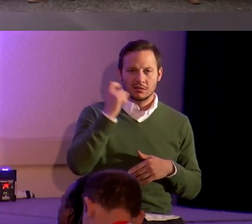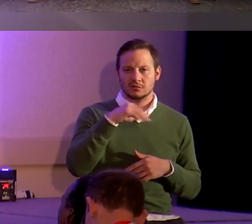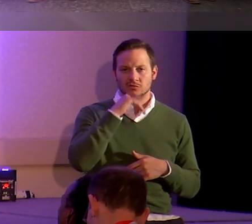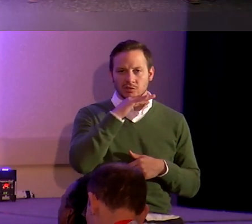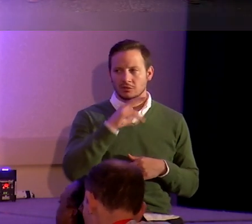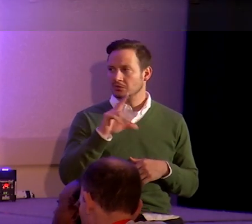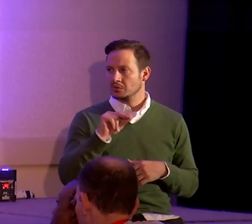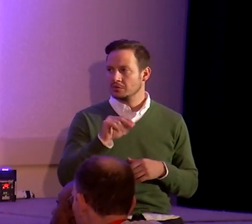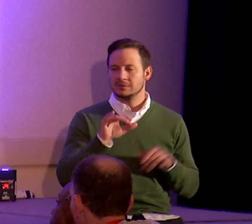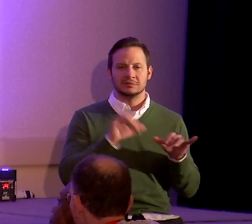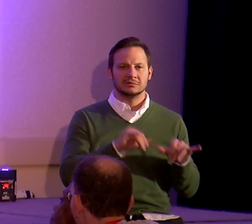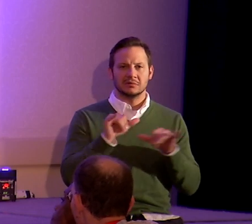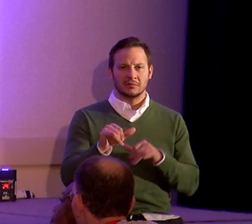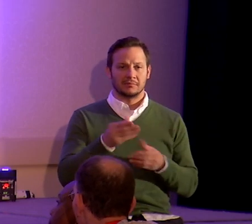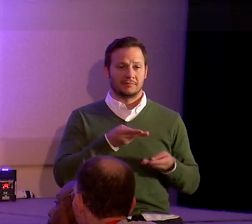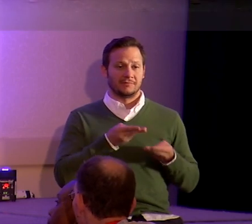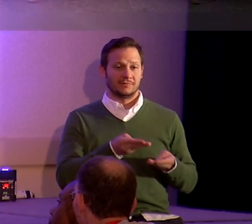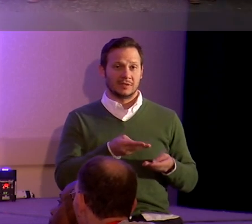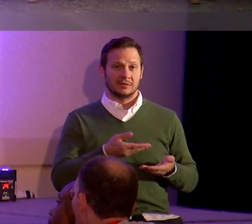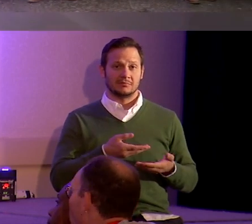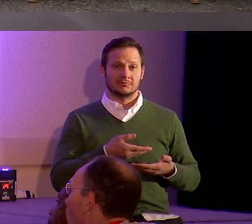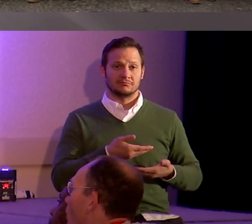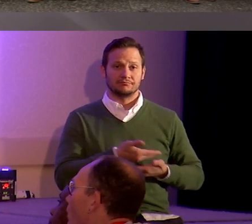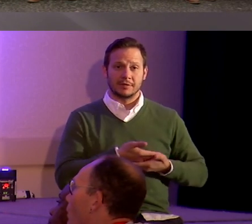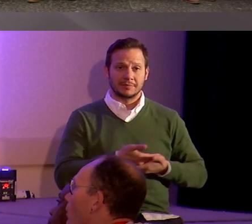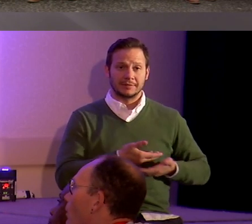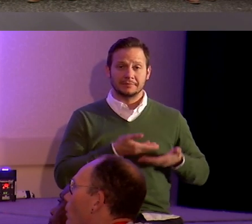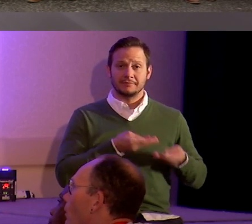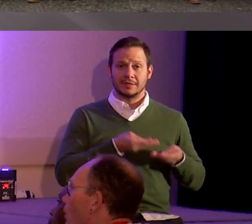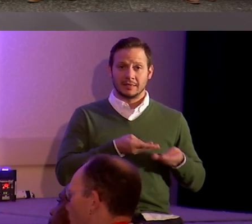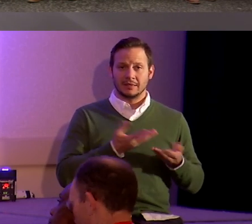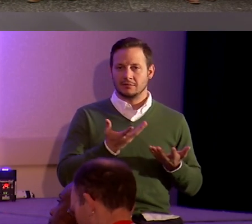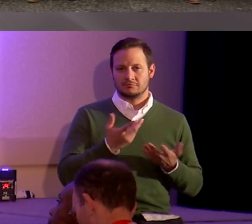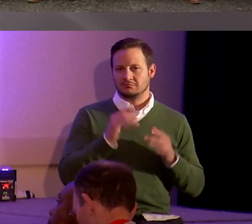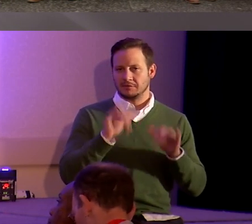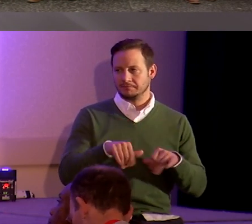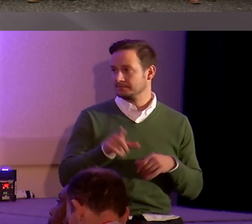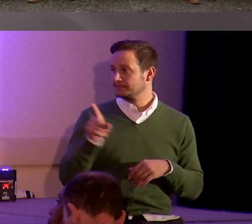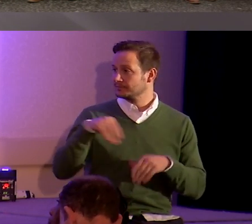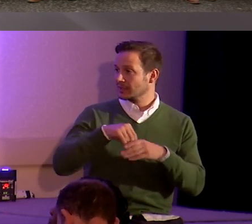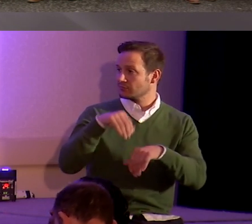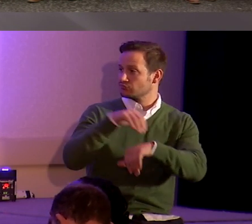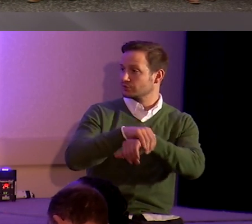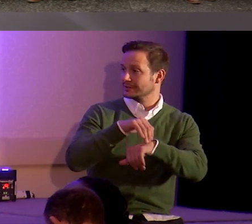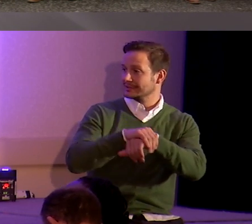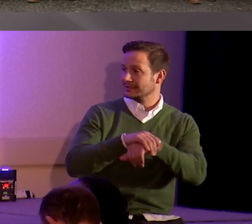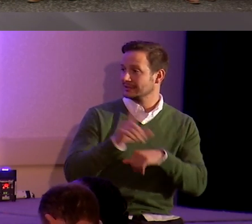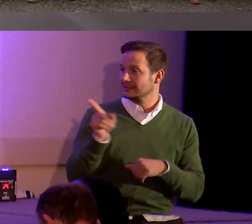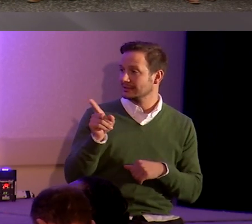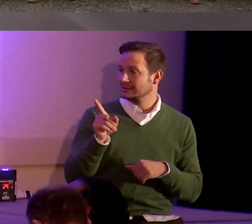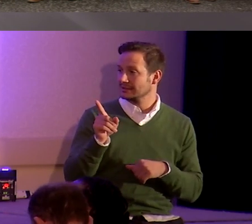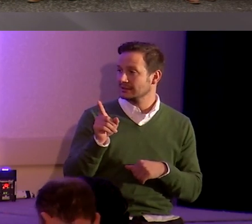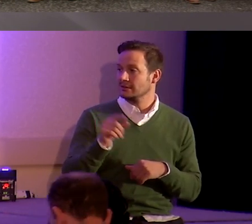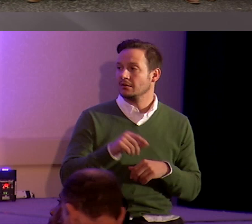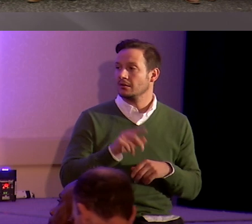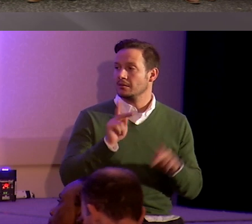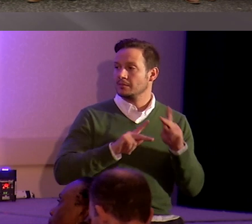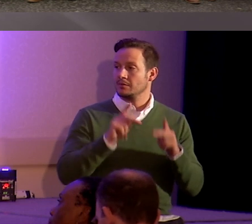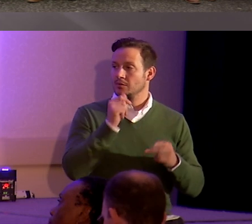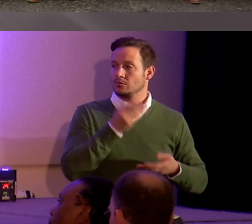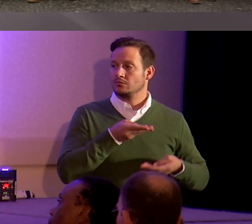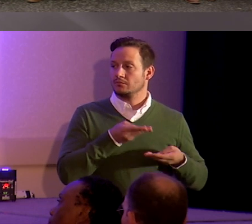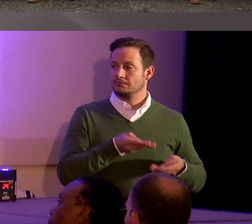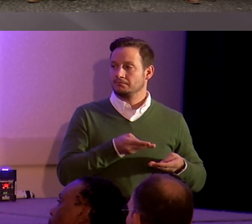makes breastfeeding in public vulgar. Here's a photo of protesters in Britain who came out breastfeeding en